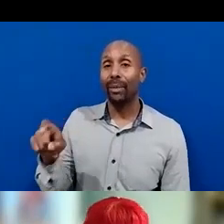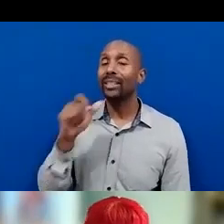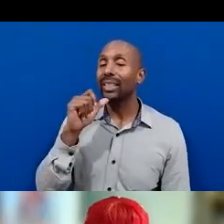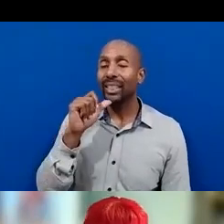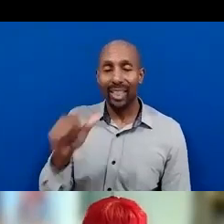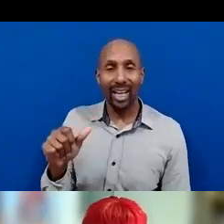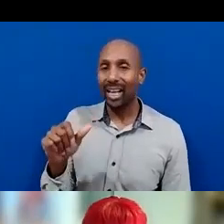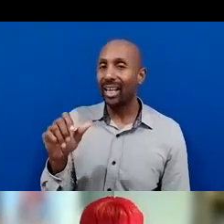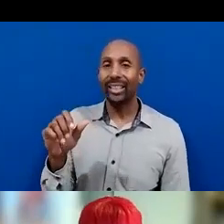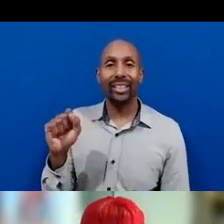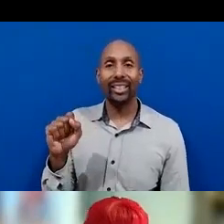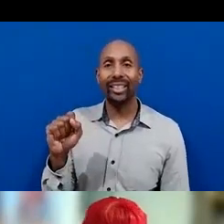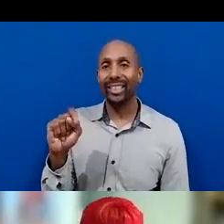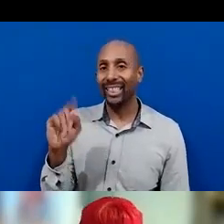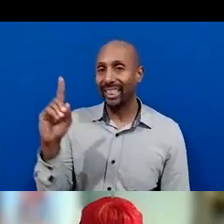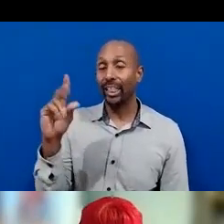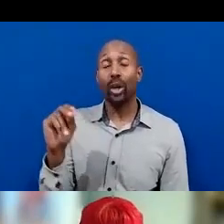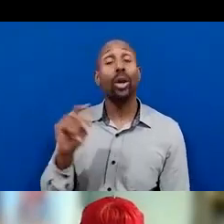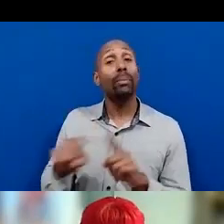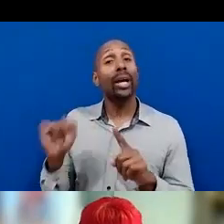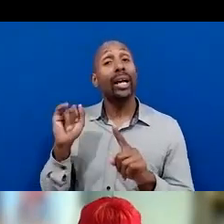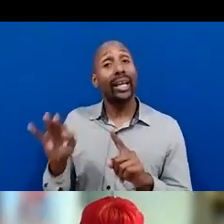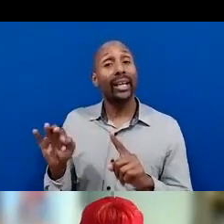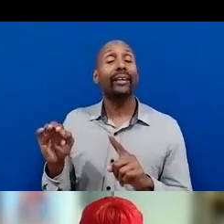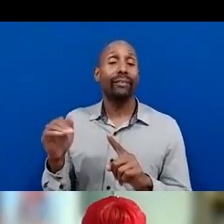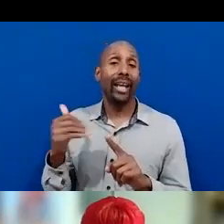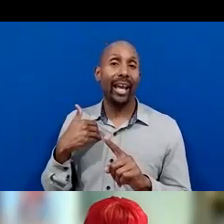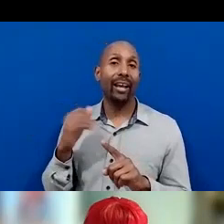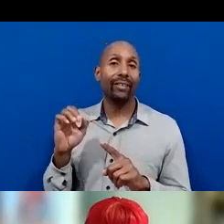spread through sex, because again, there's longer contact.